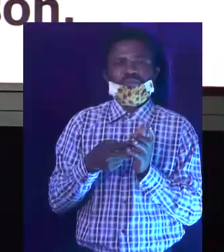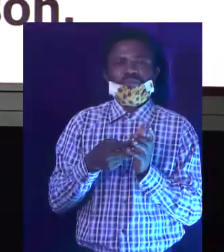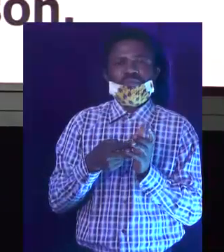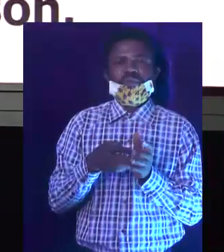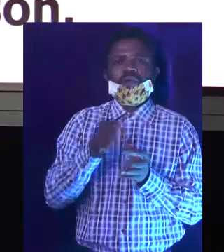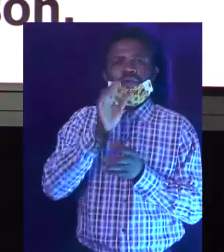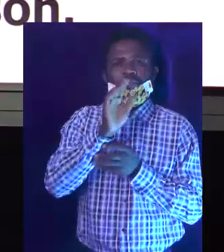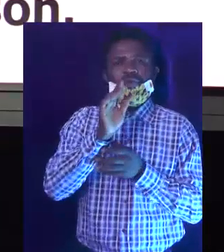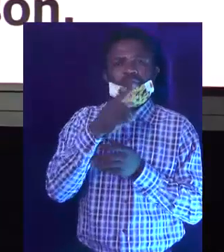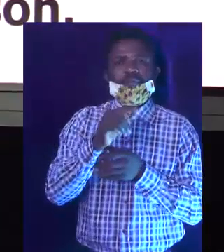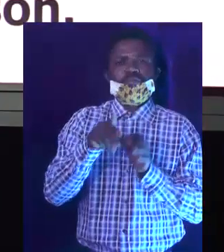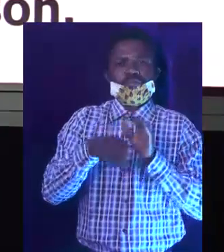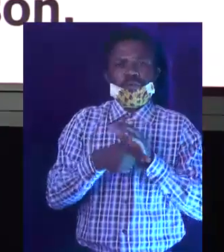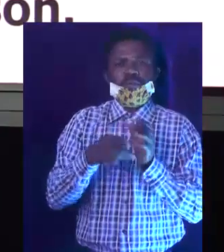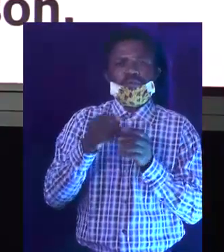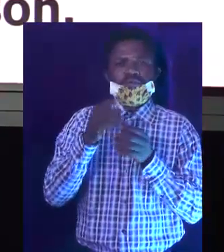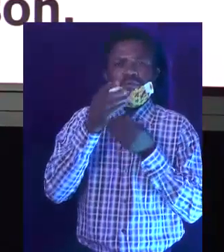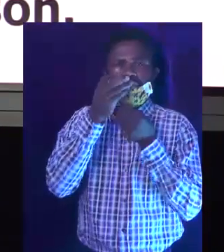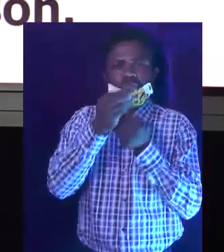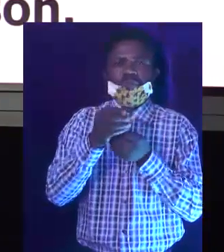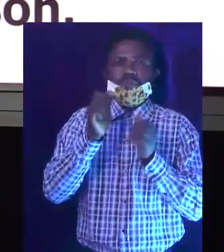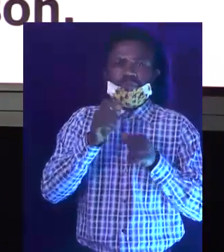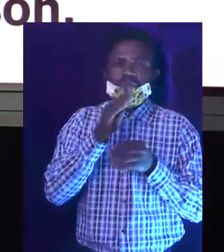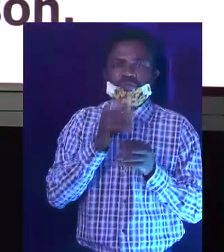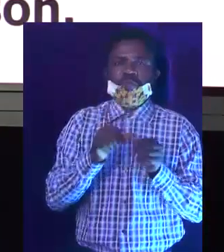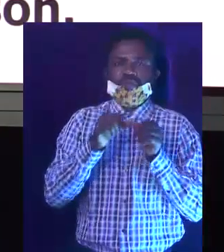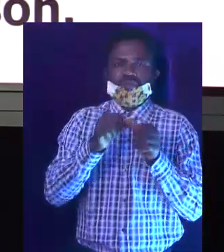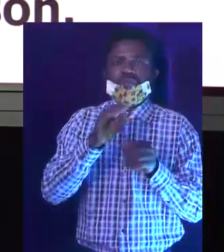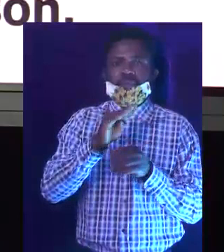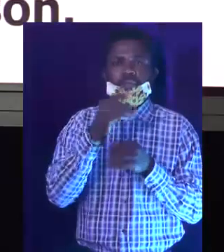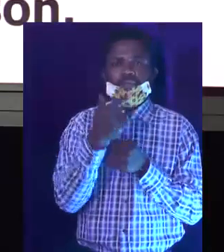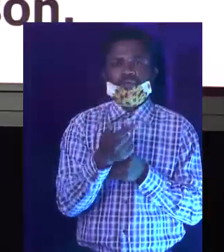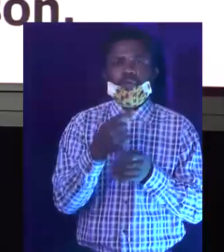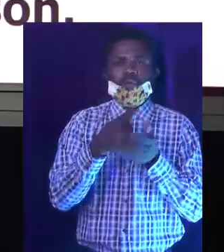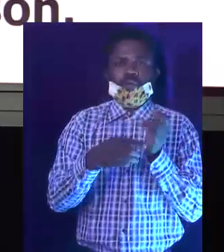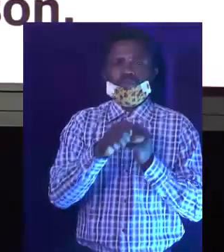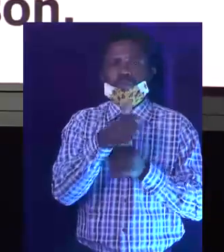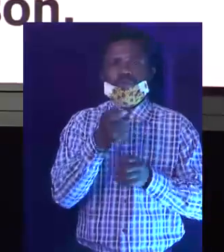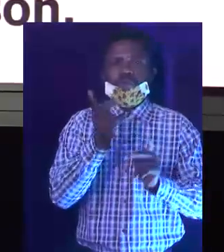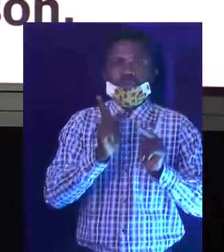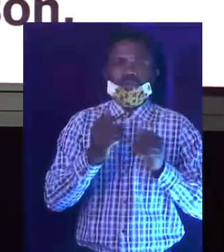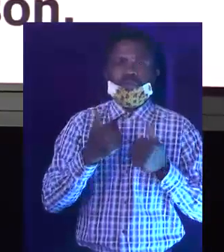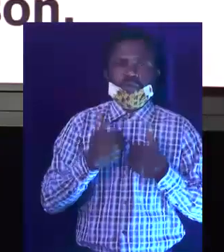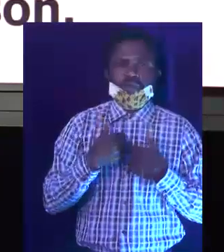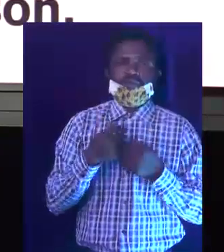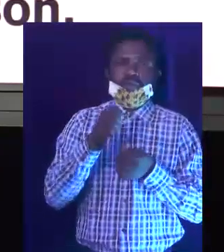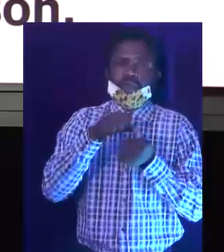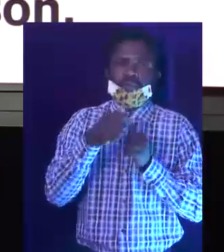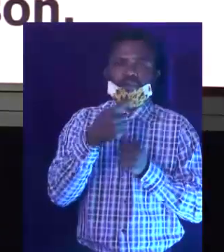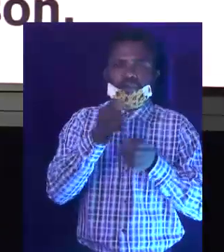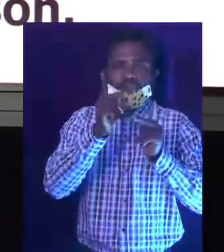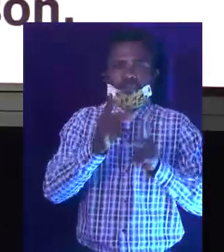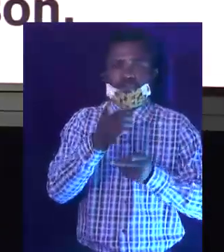by that? Your primary sources could include existing biographies. That is what other people